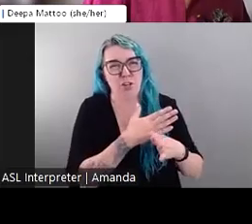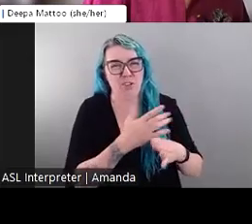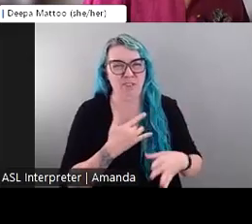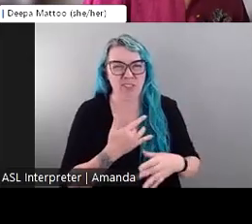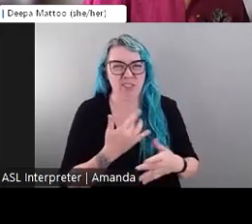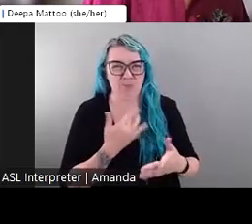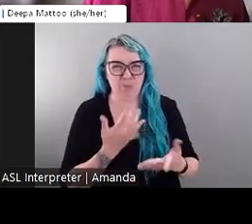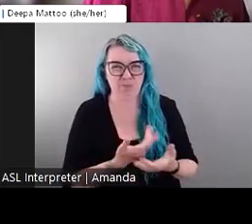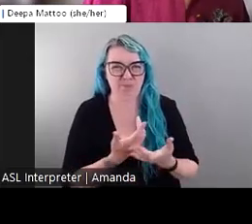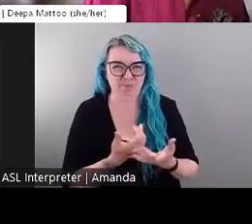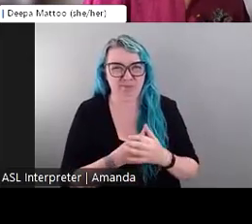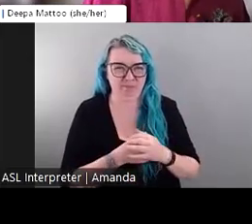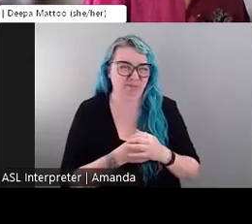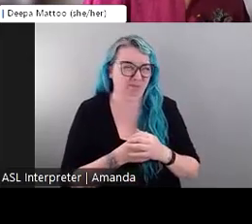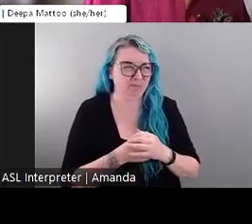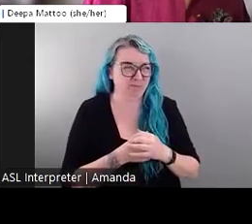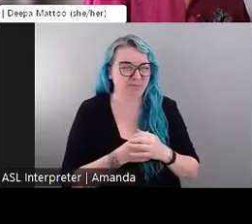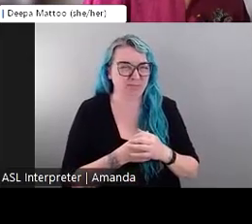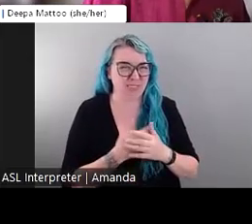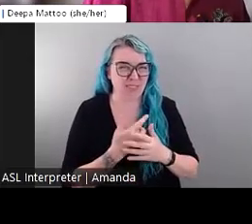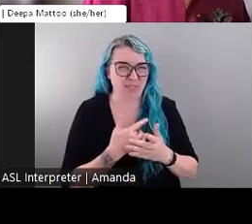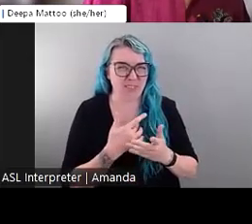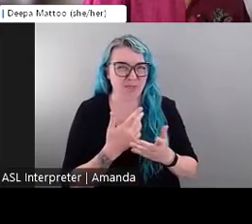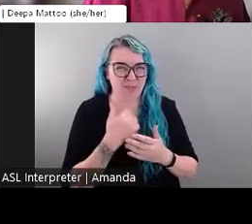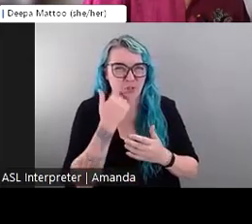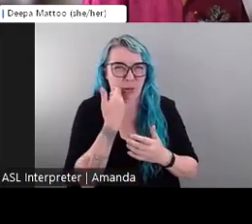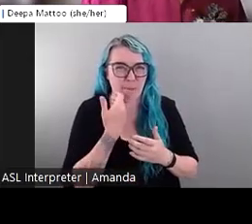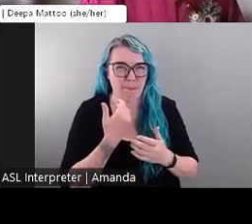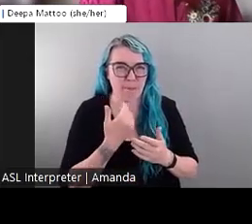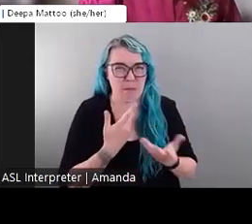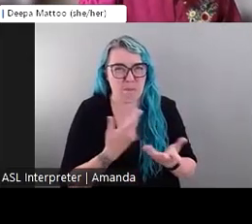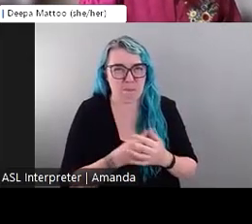of ashamed, so I haven't told anyone.